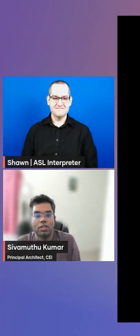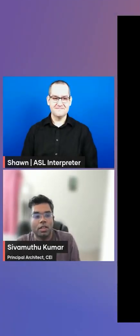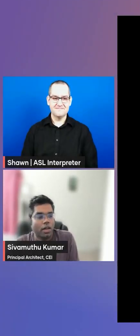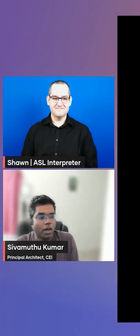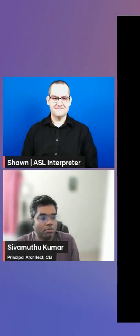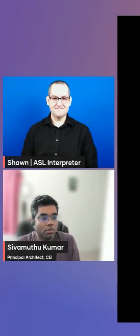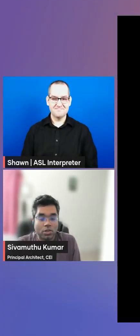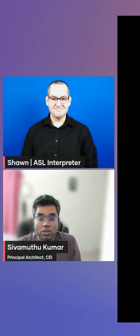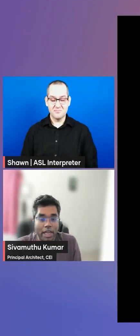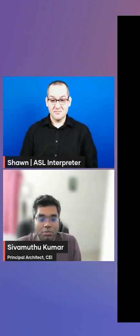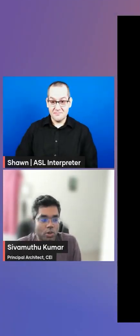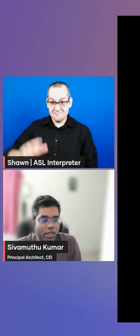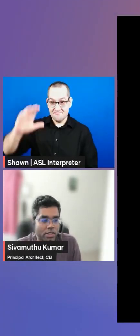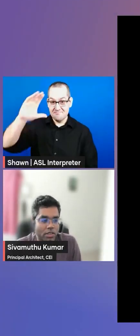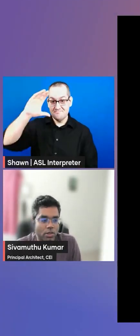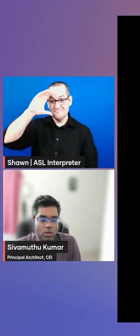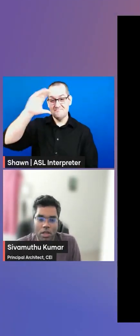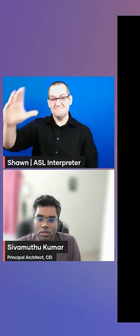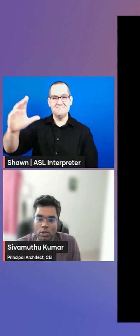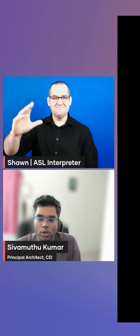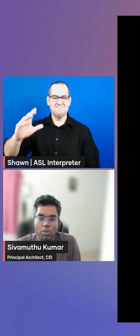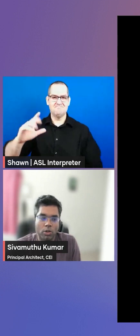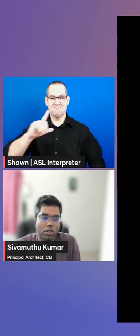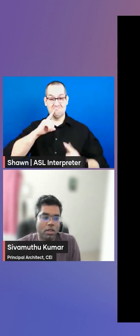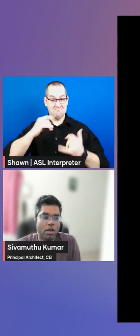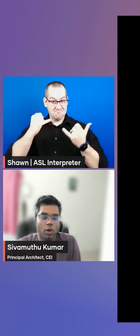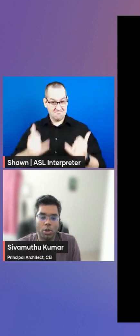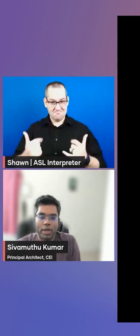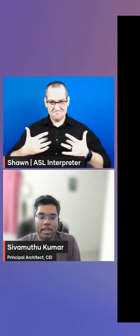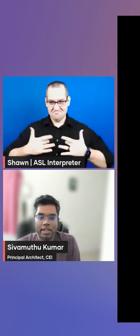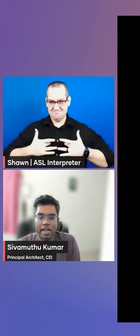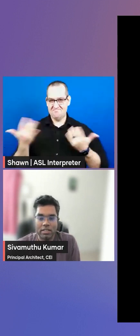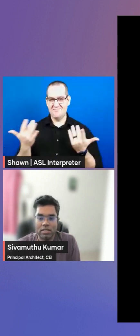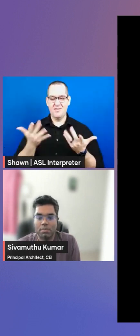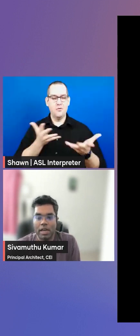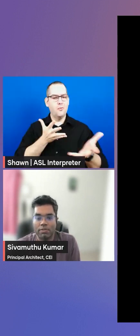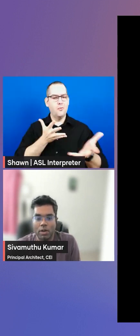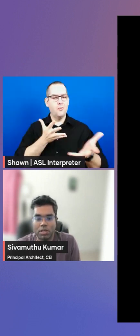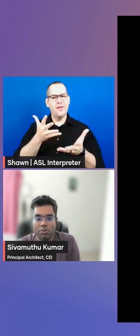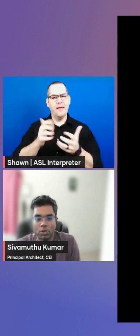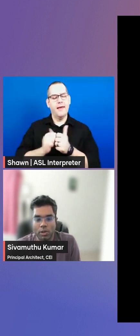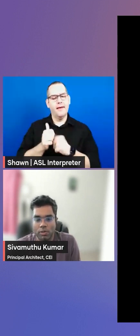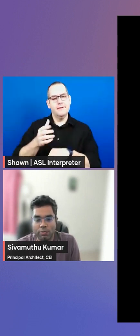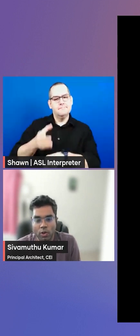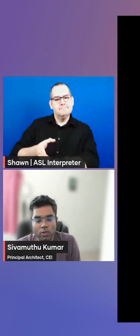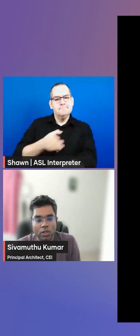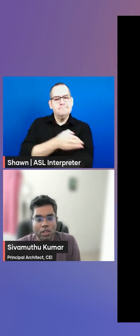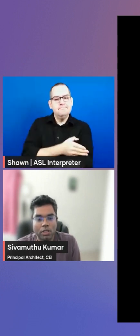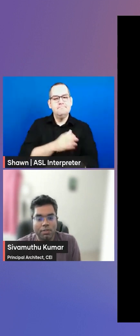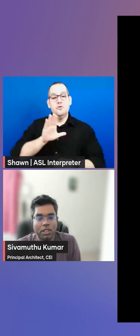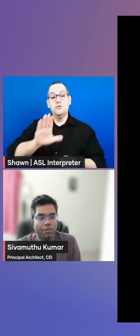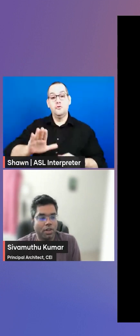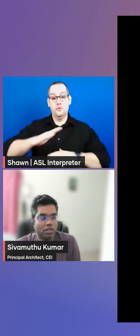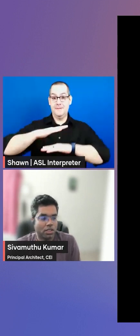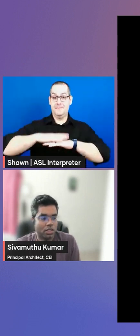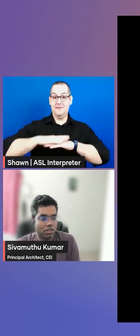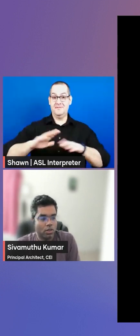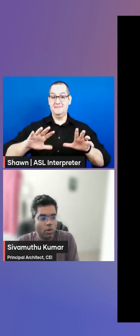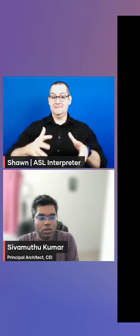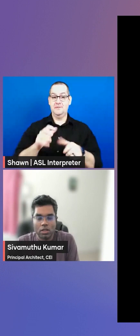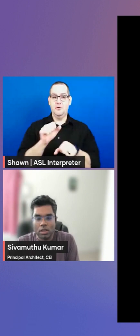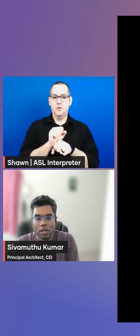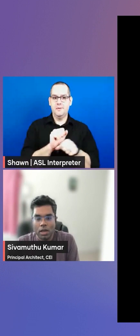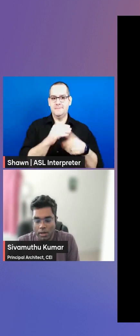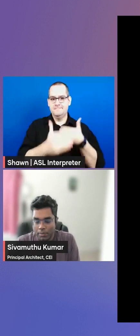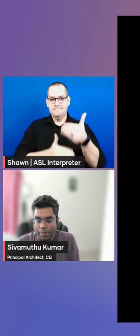Hey everyone. Um, Today I'm so excited to talk to you about how you can enhance platform teams workflow with infrastructure